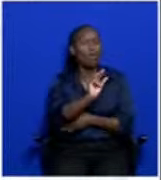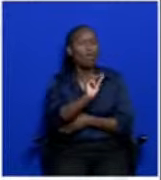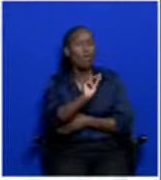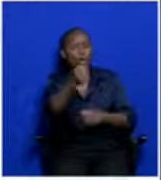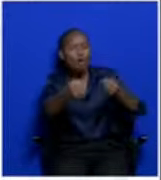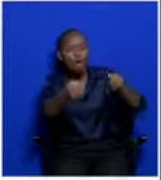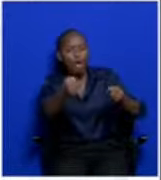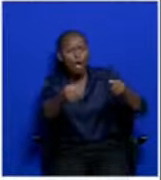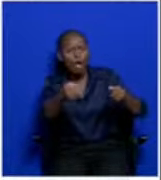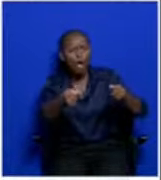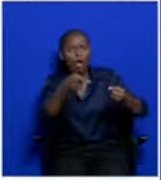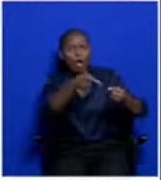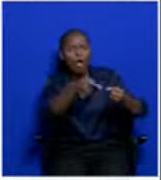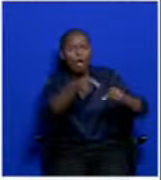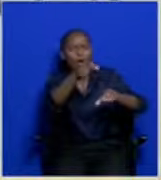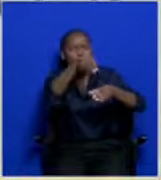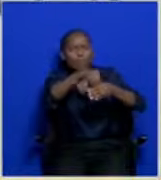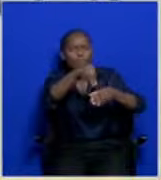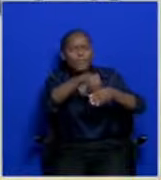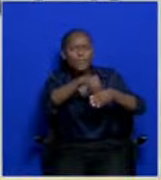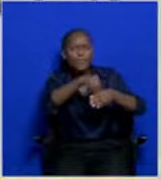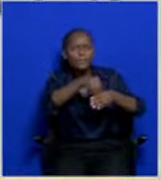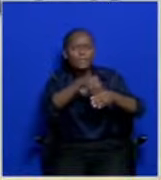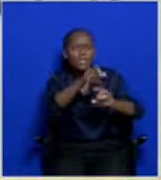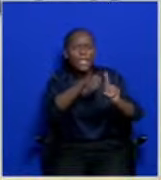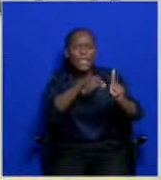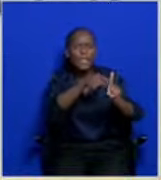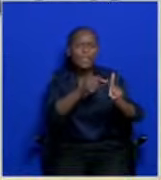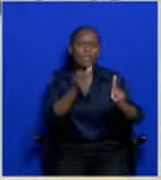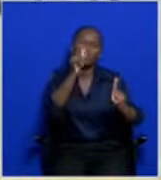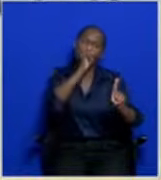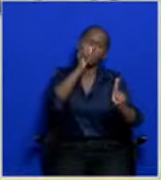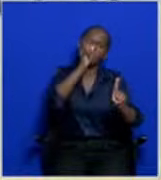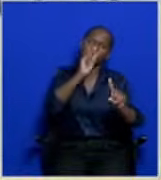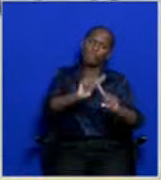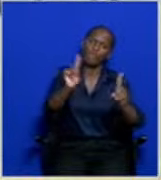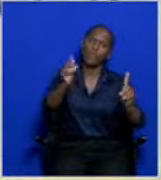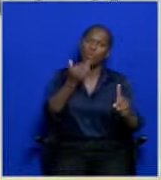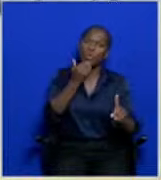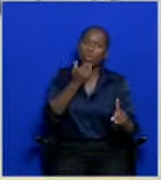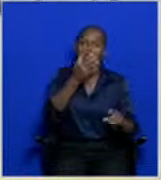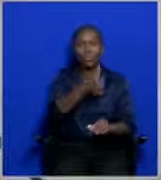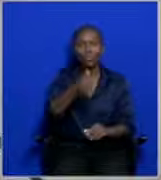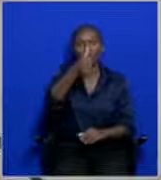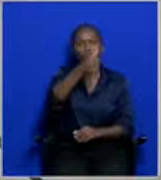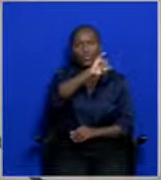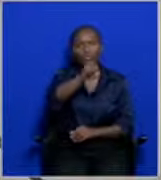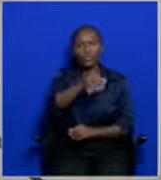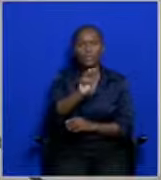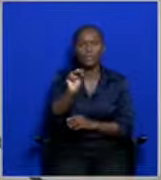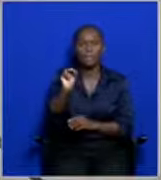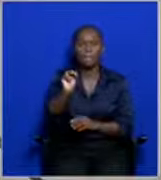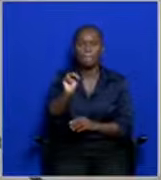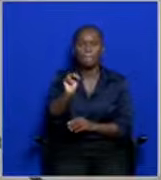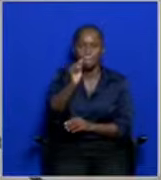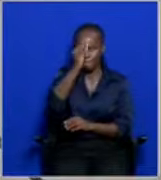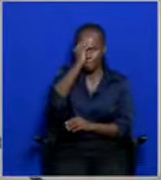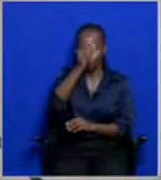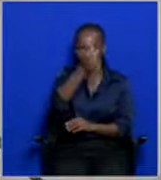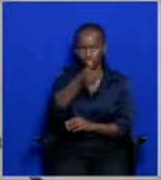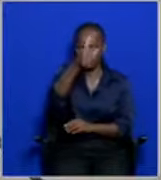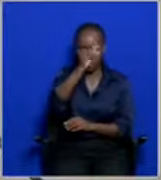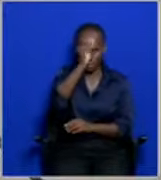was inside the vehicle is Julius Mkhwanazi. And then if we can go back to the